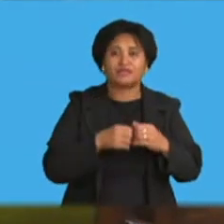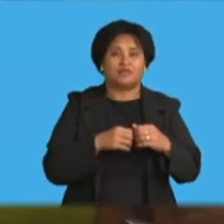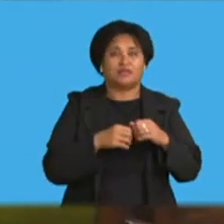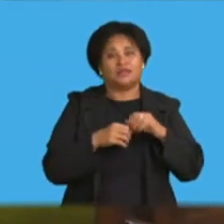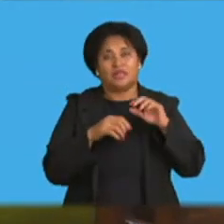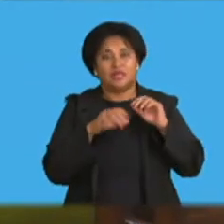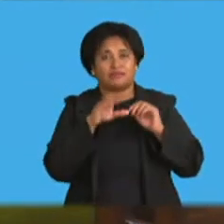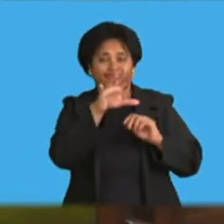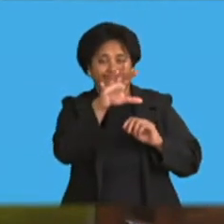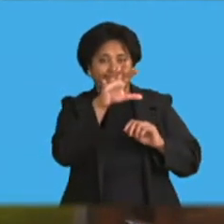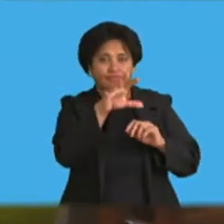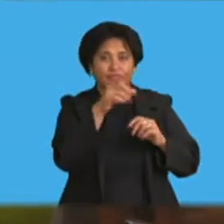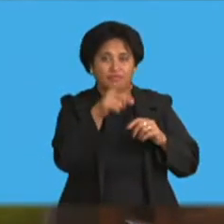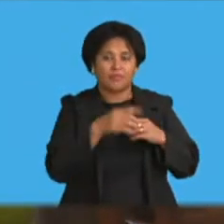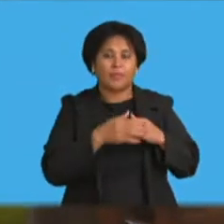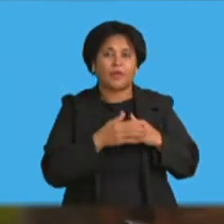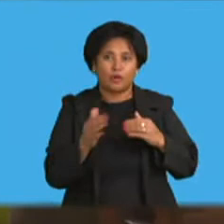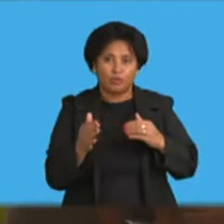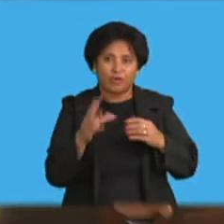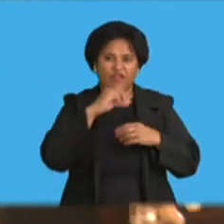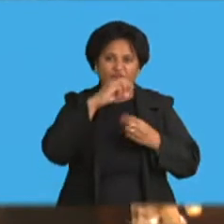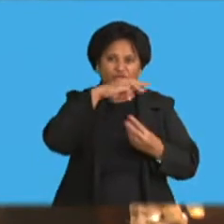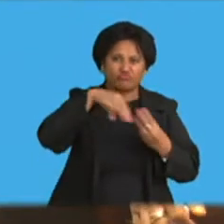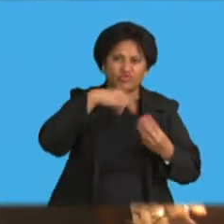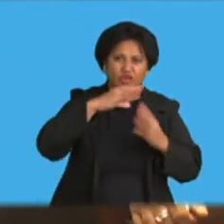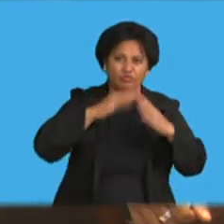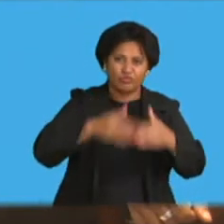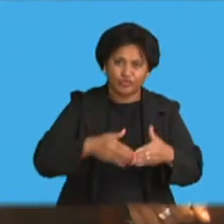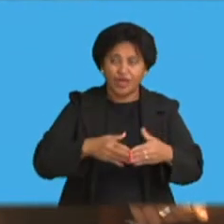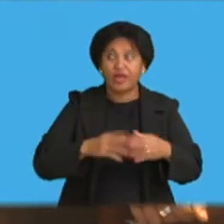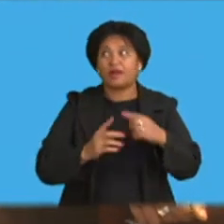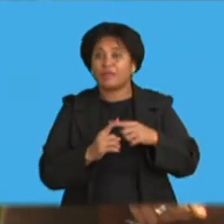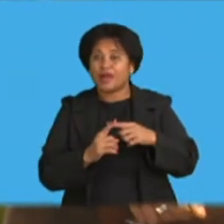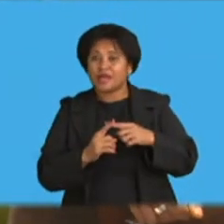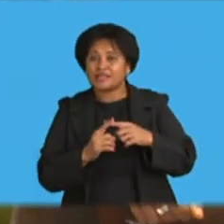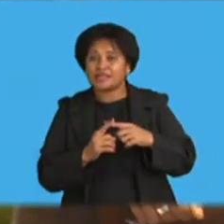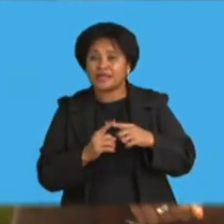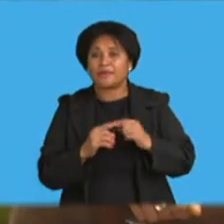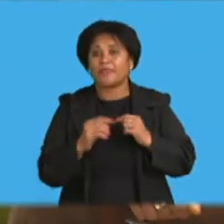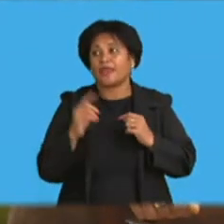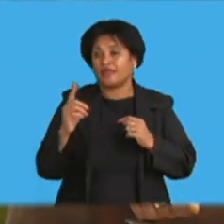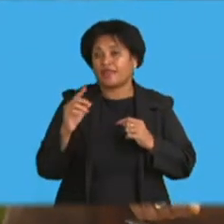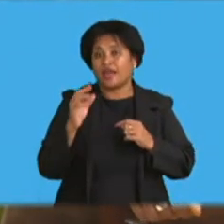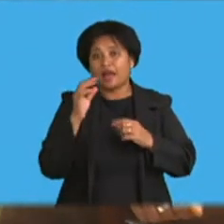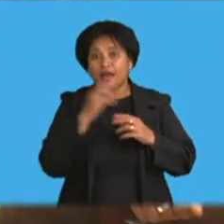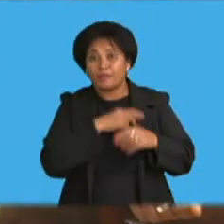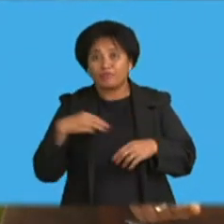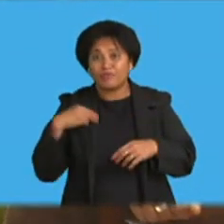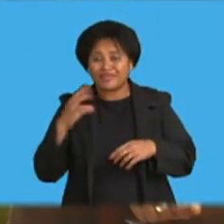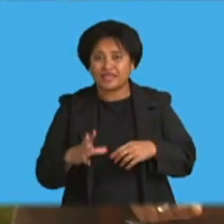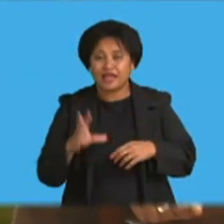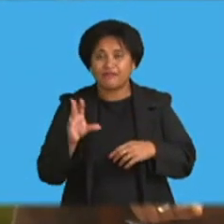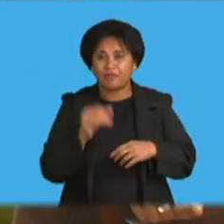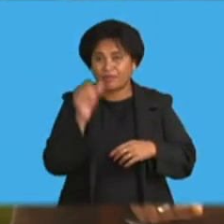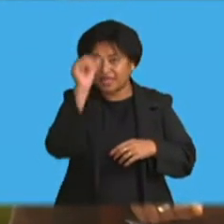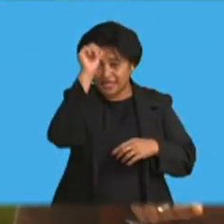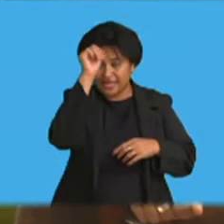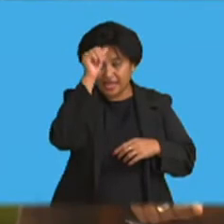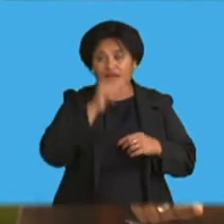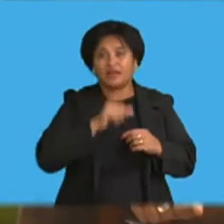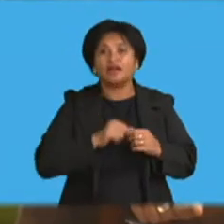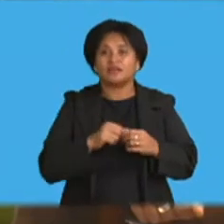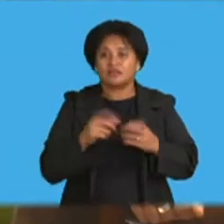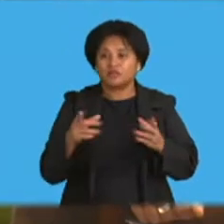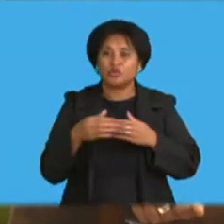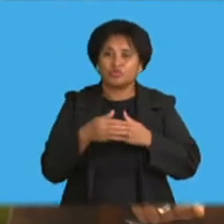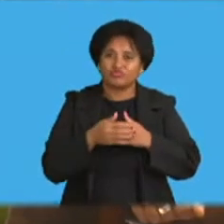Vunisamaloa Sanatan Primary School, and the Honourable Minister from India to commission the Rambulu Primary School staff quarters damaged by T.C. Winston, and